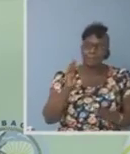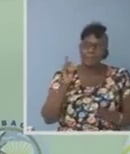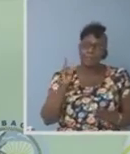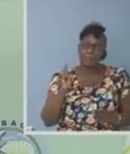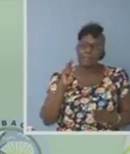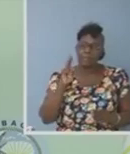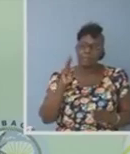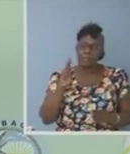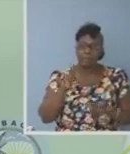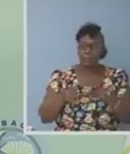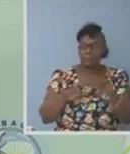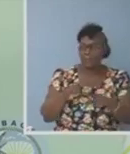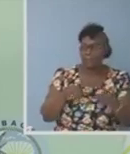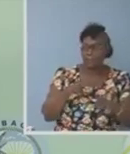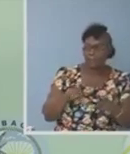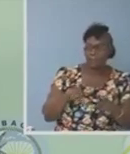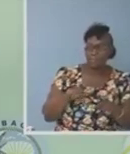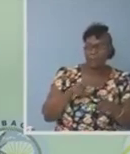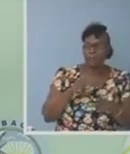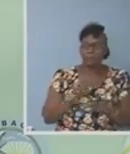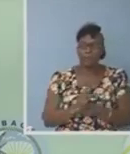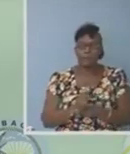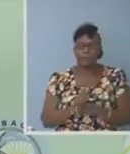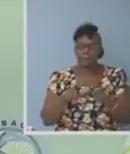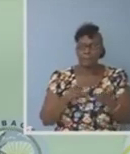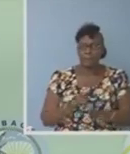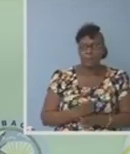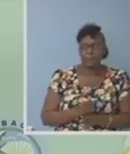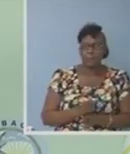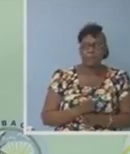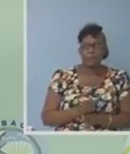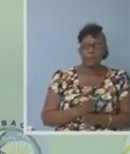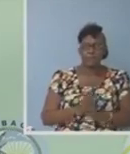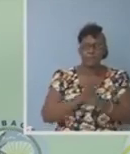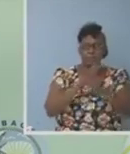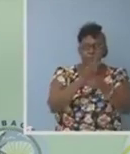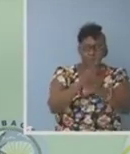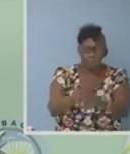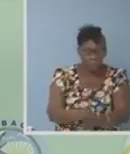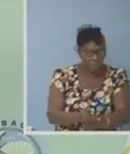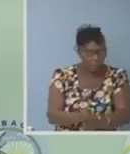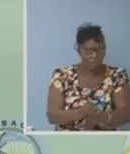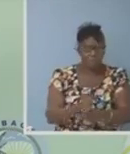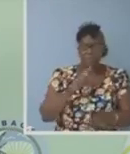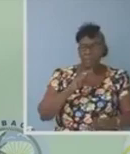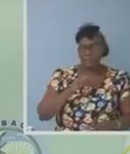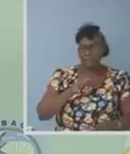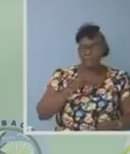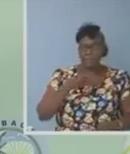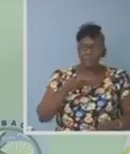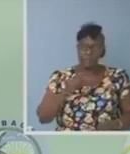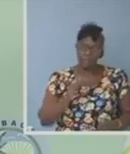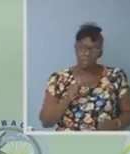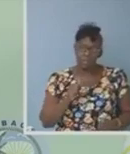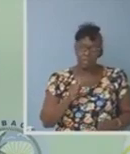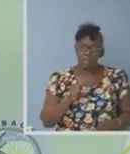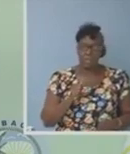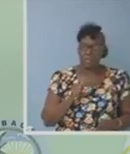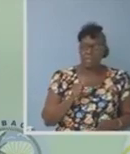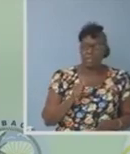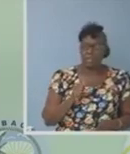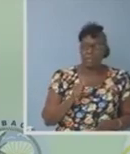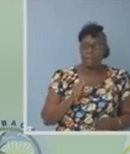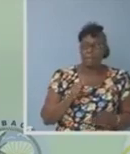enterprise assistance loan clients, that program is managed by the Tobago House of Assembly, and in similar